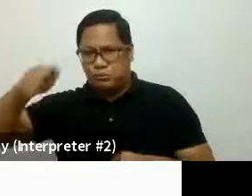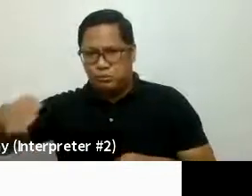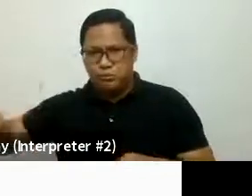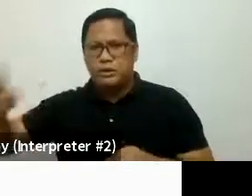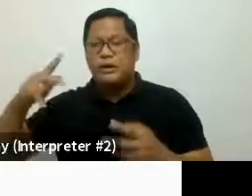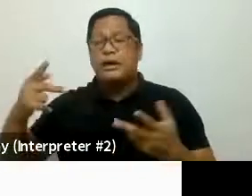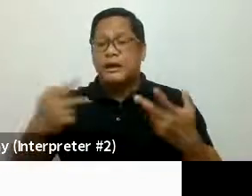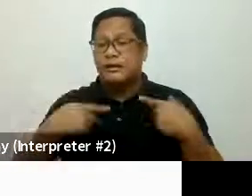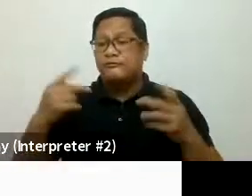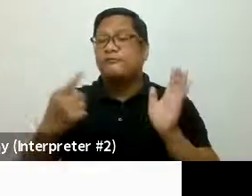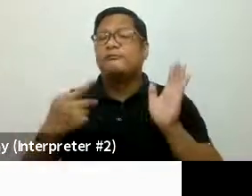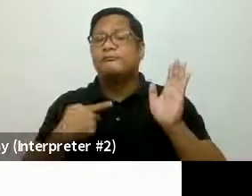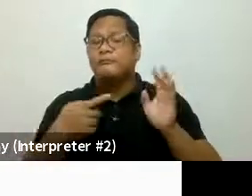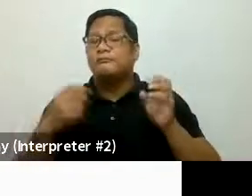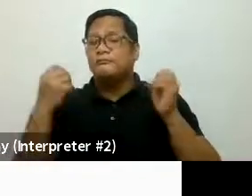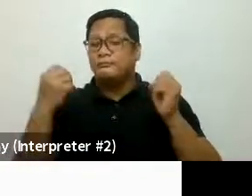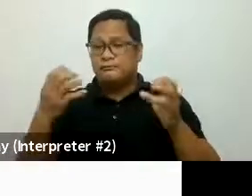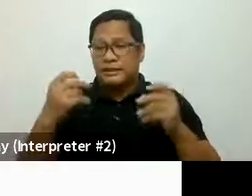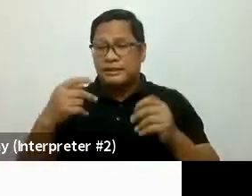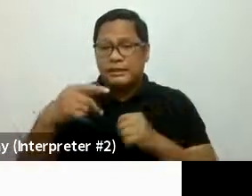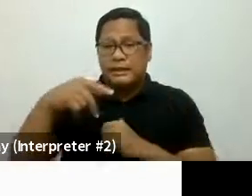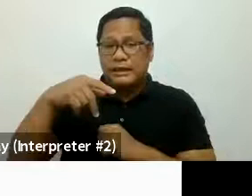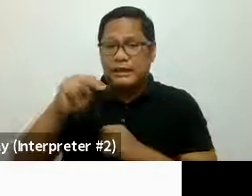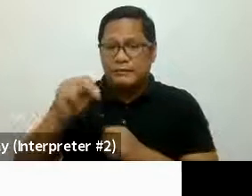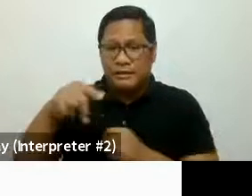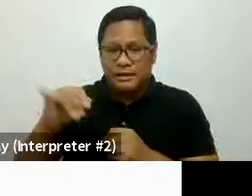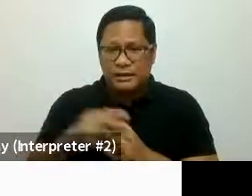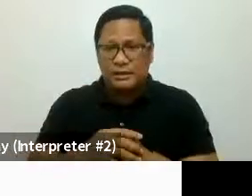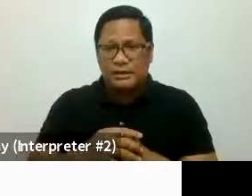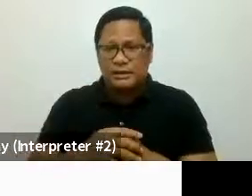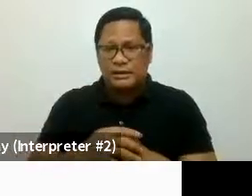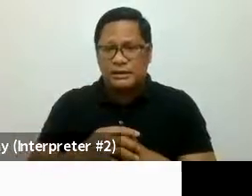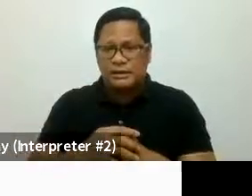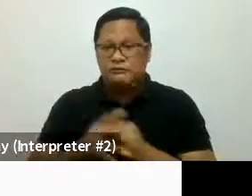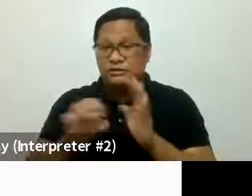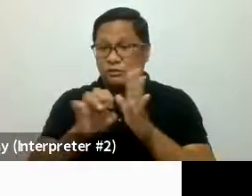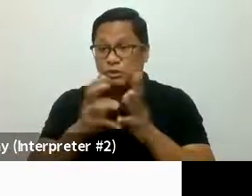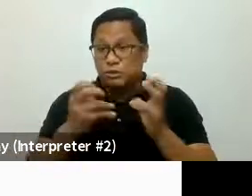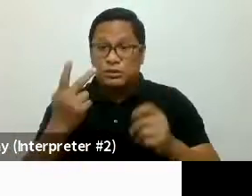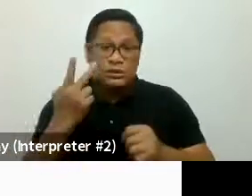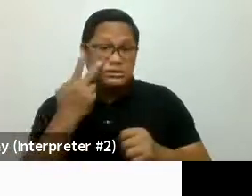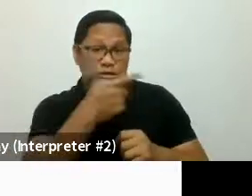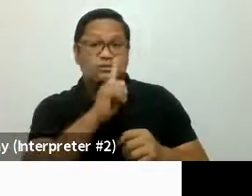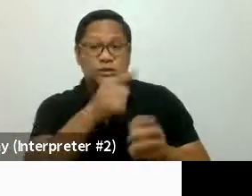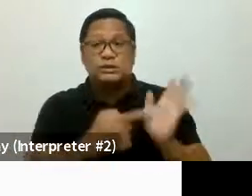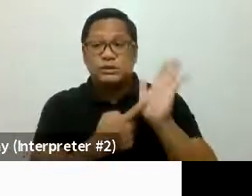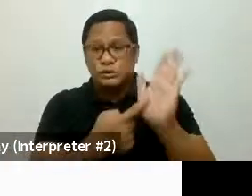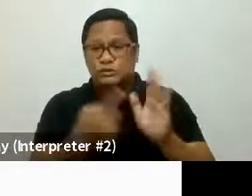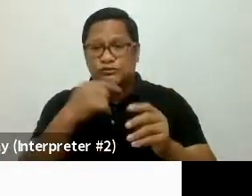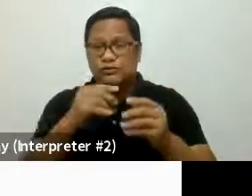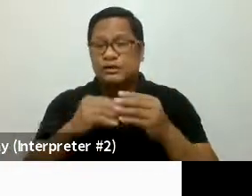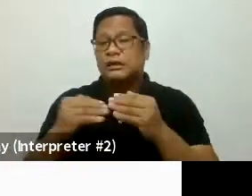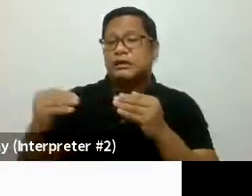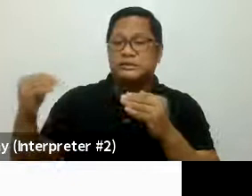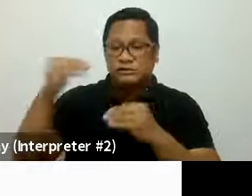the reason you put a lot of the MPIs, non-pharmaceutical interventions, is you want to make sure that your cases do not exceed health system